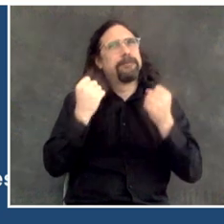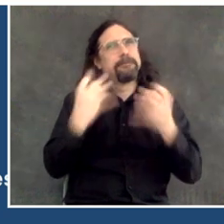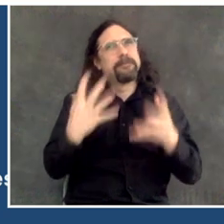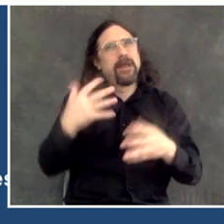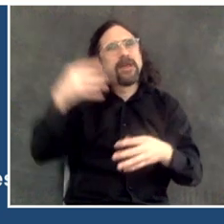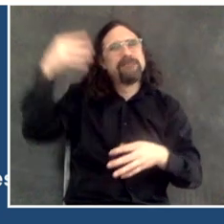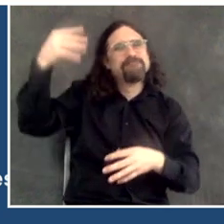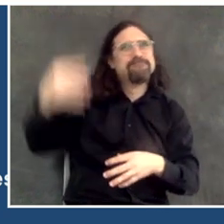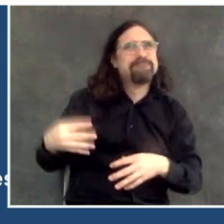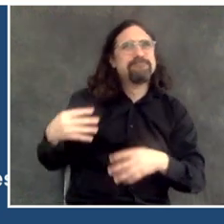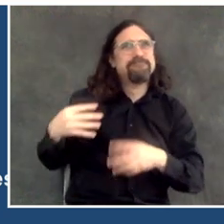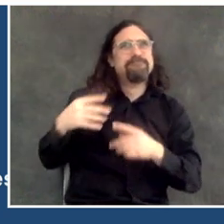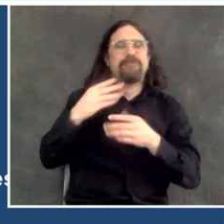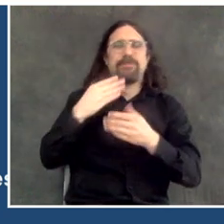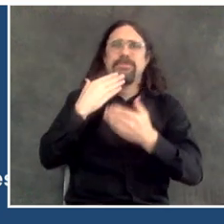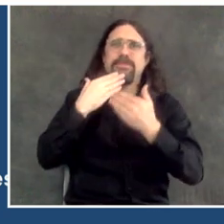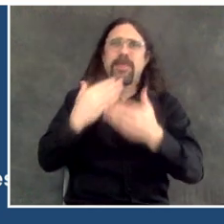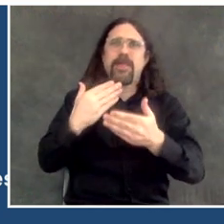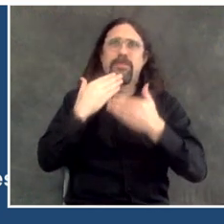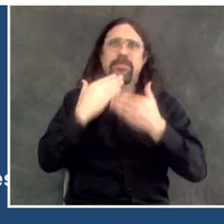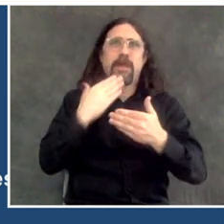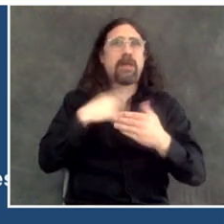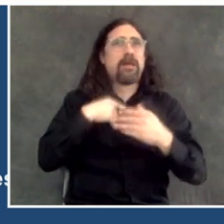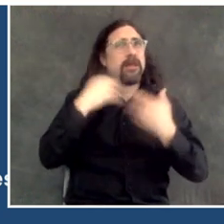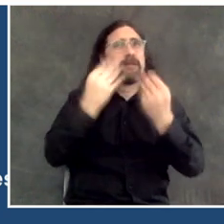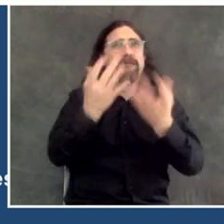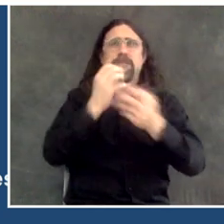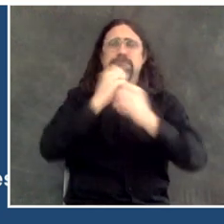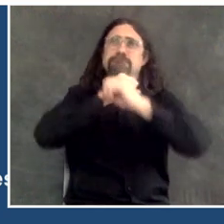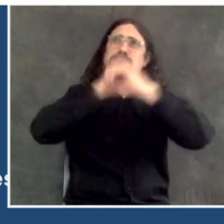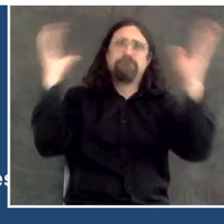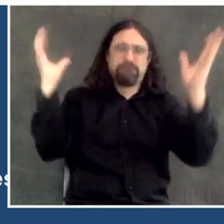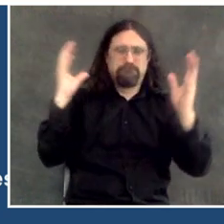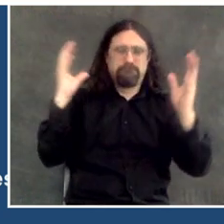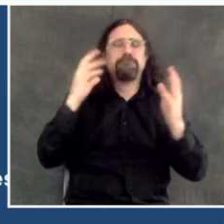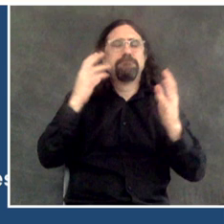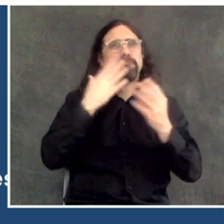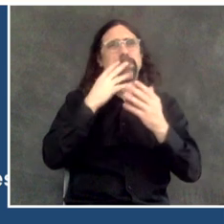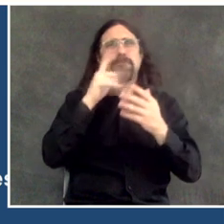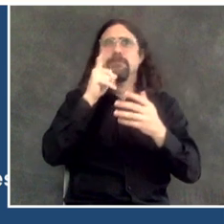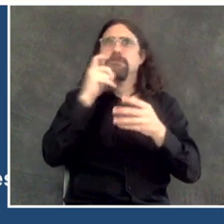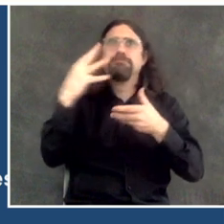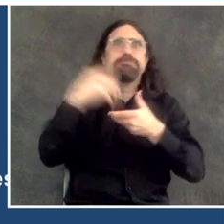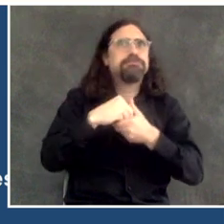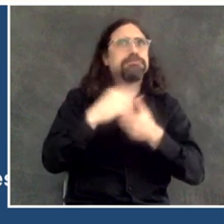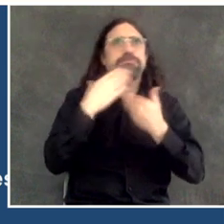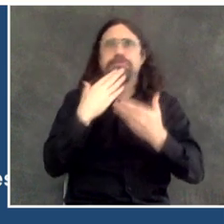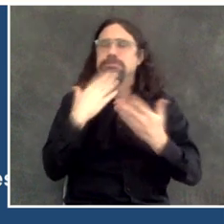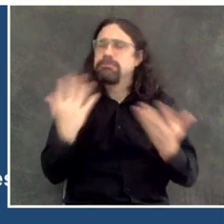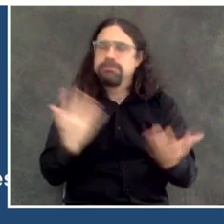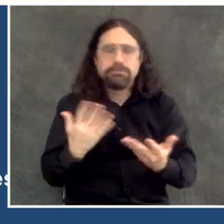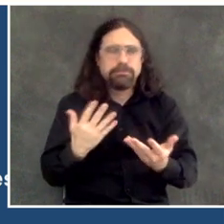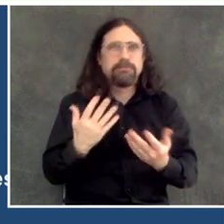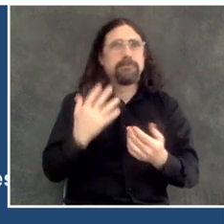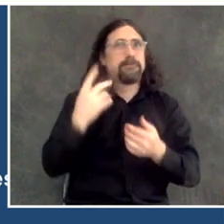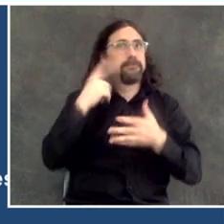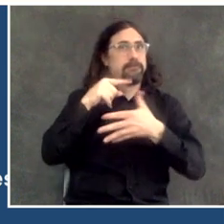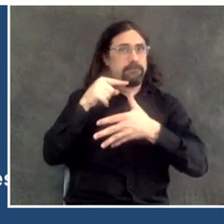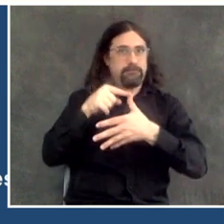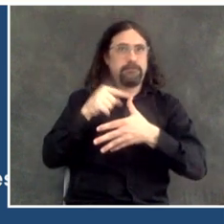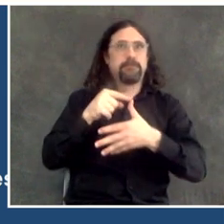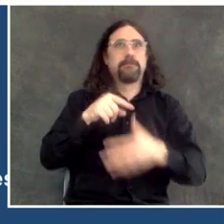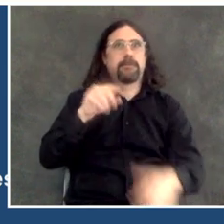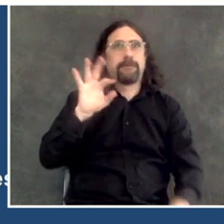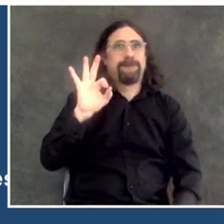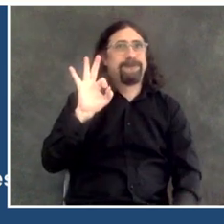Facebook, 25,000 face masks, 48,000 pairs of gloves. The UN mission right here in the city of the